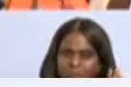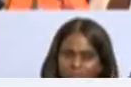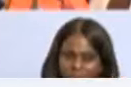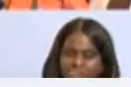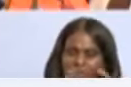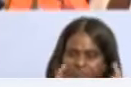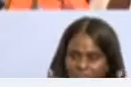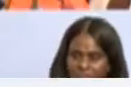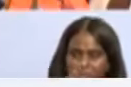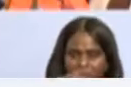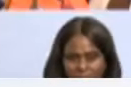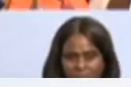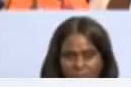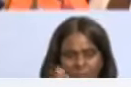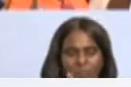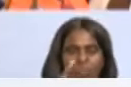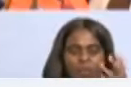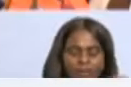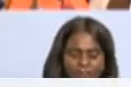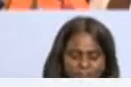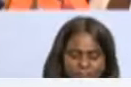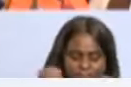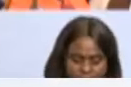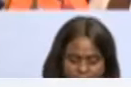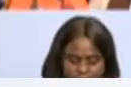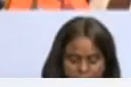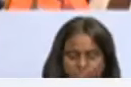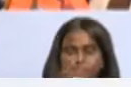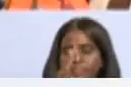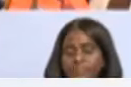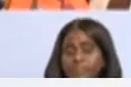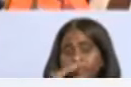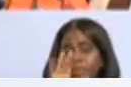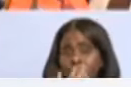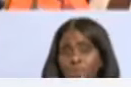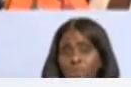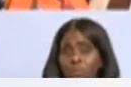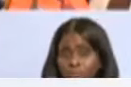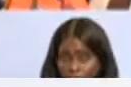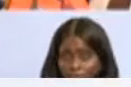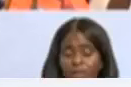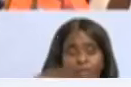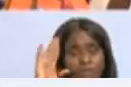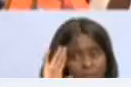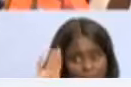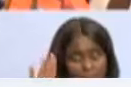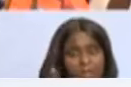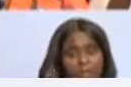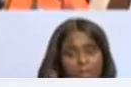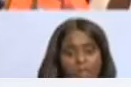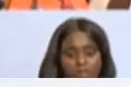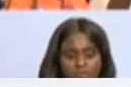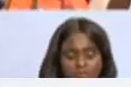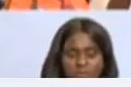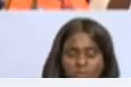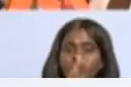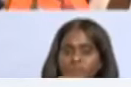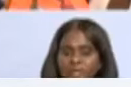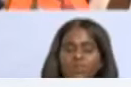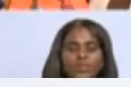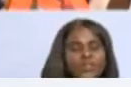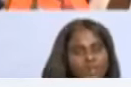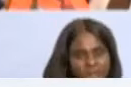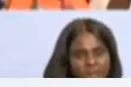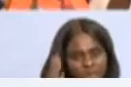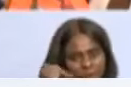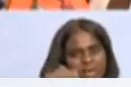reforms are strengthened. Madam Speaker, we proudly salute our talented sportsmen and women for flying